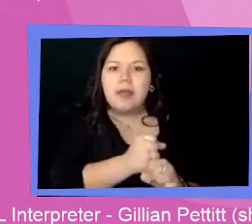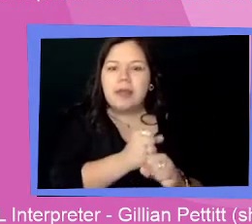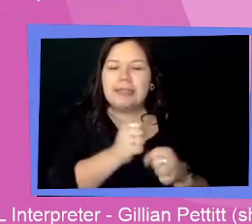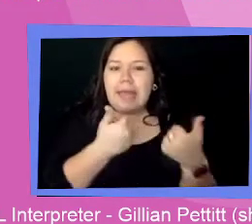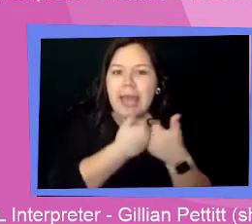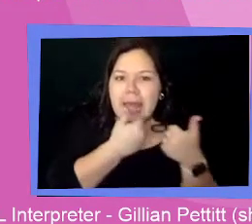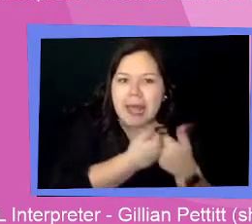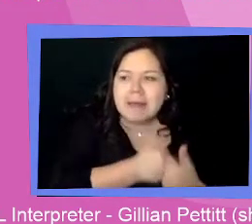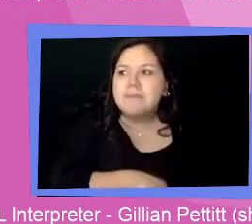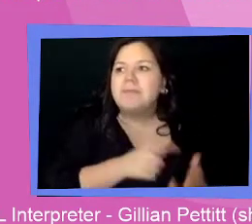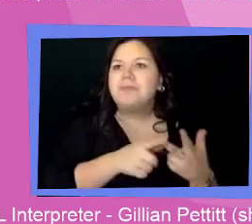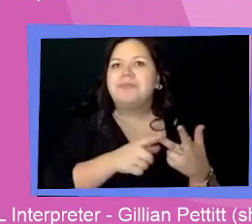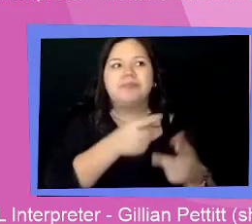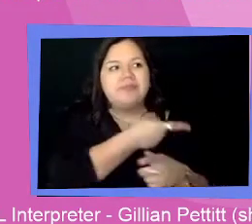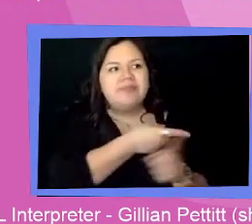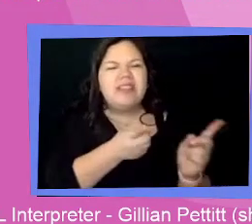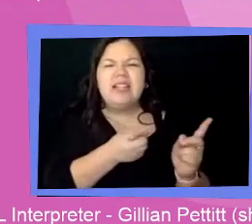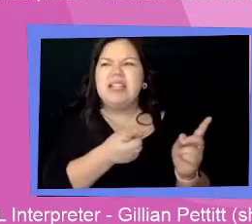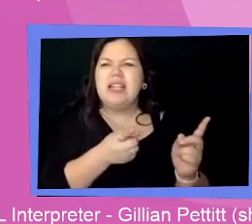who are